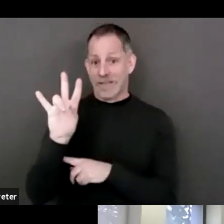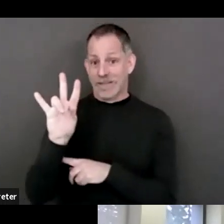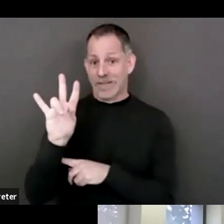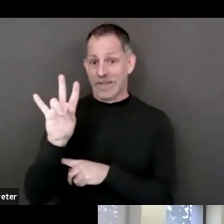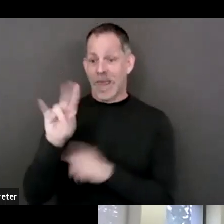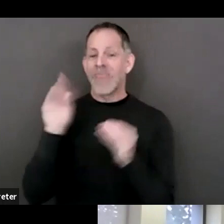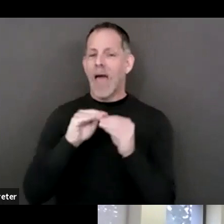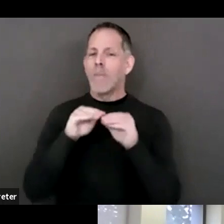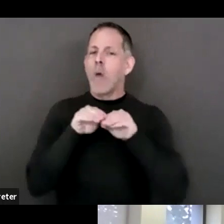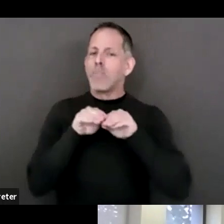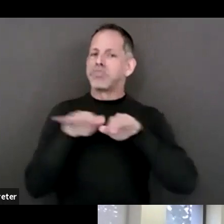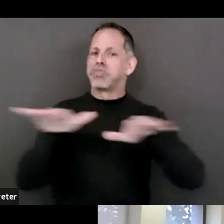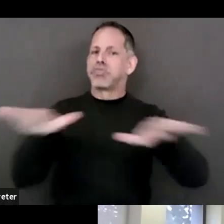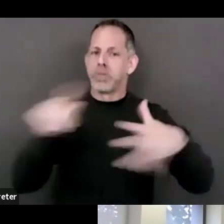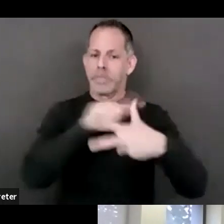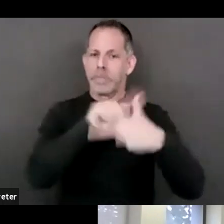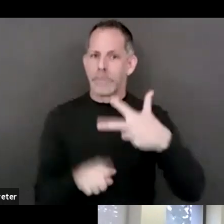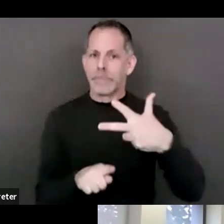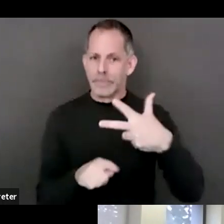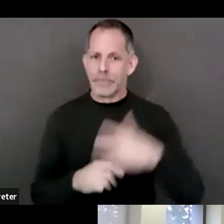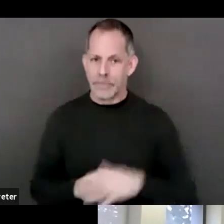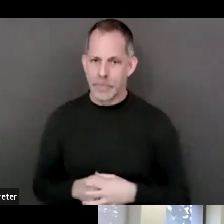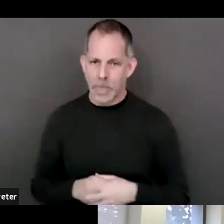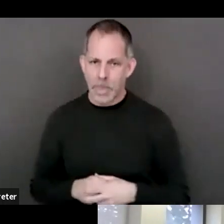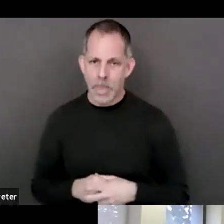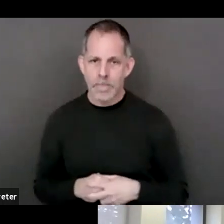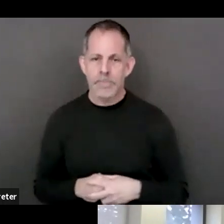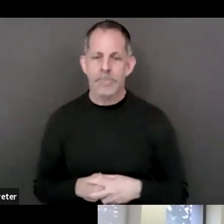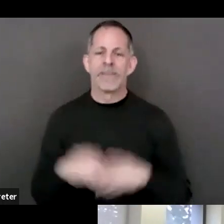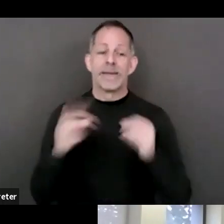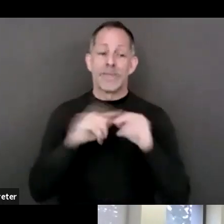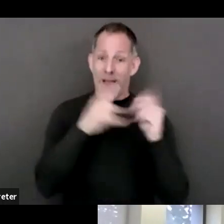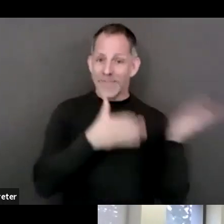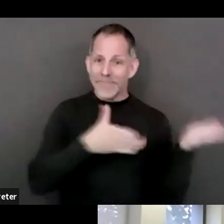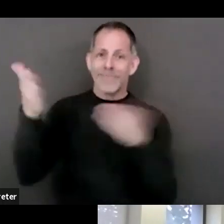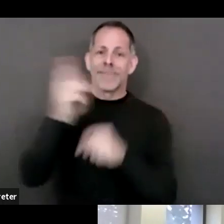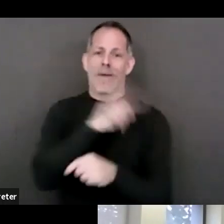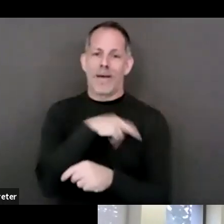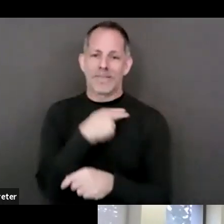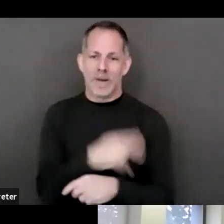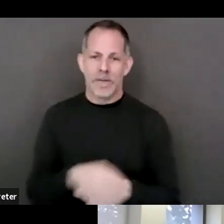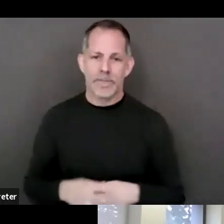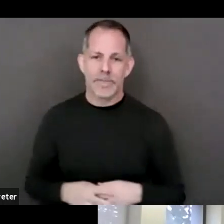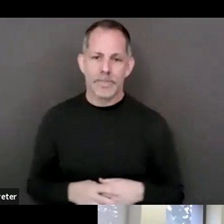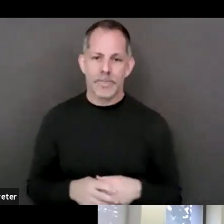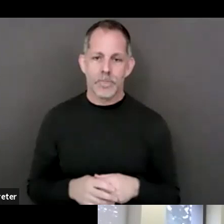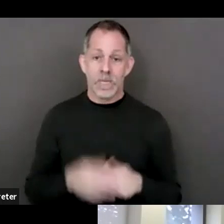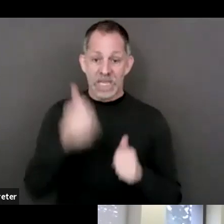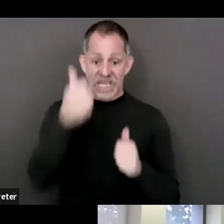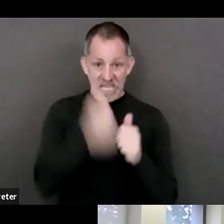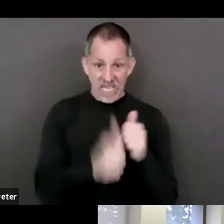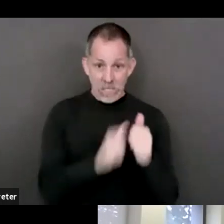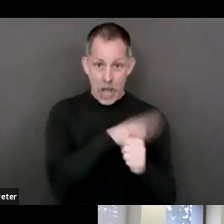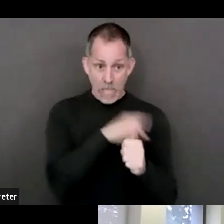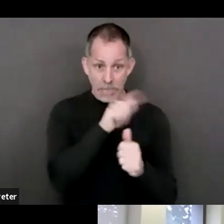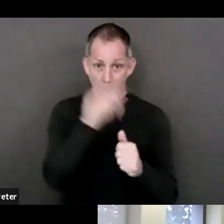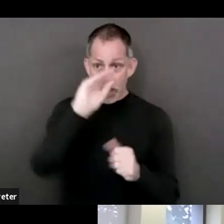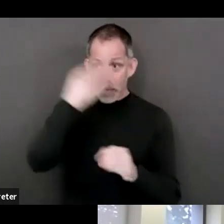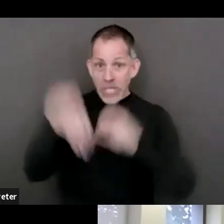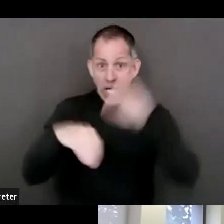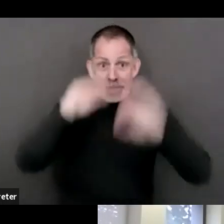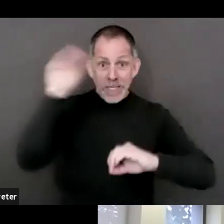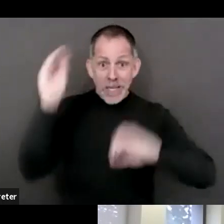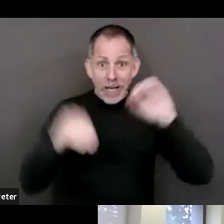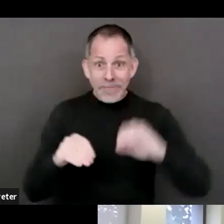more hospitalizations. But the per case hospitalization rate is not higher than it's been